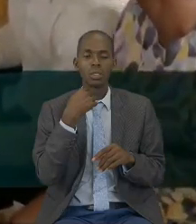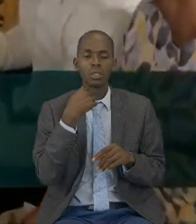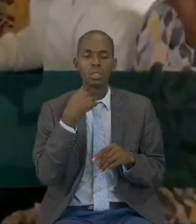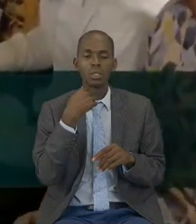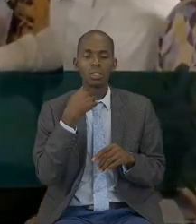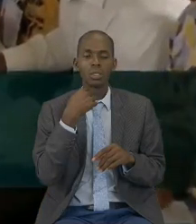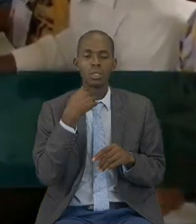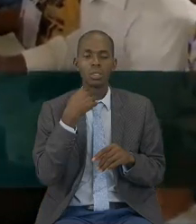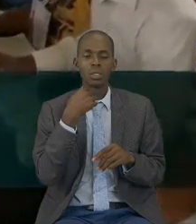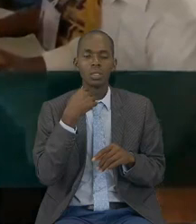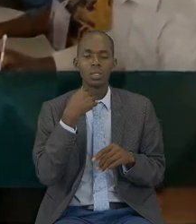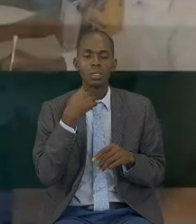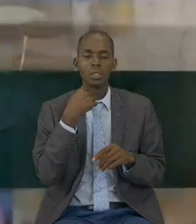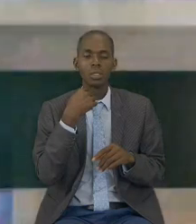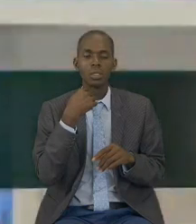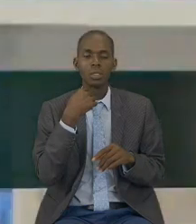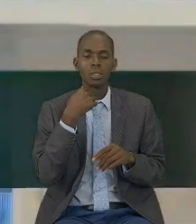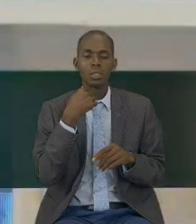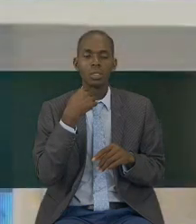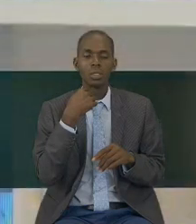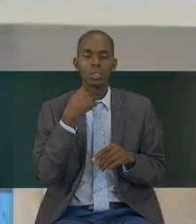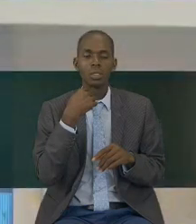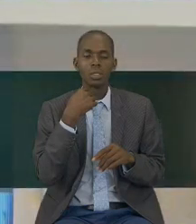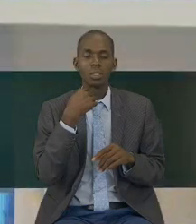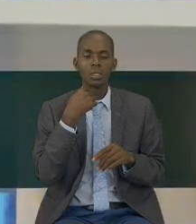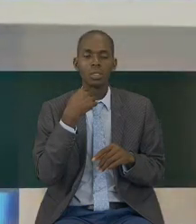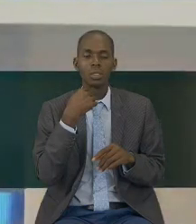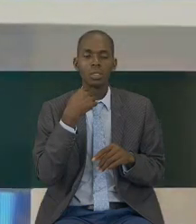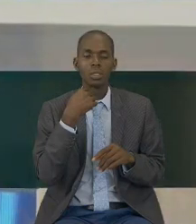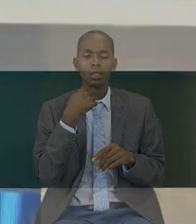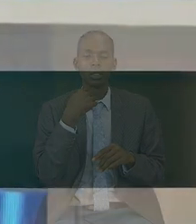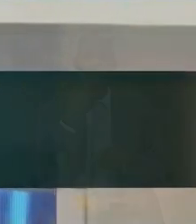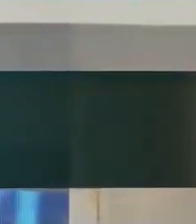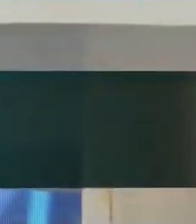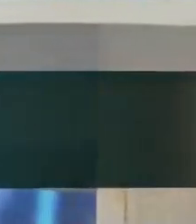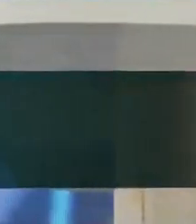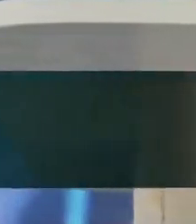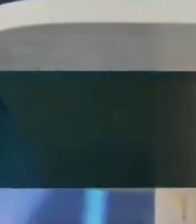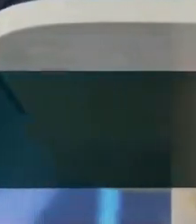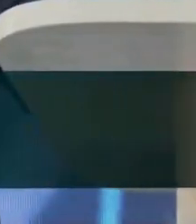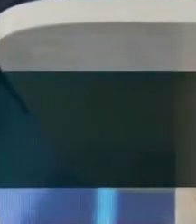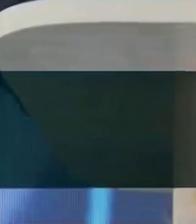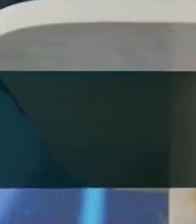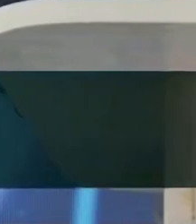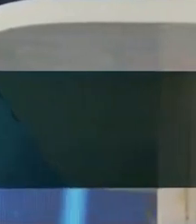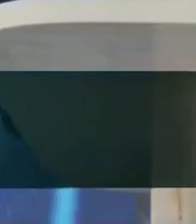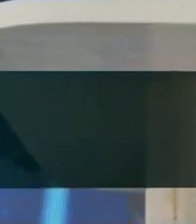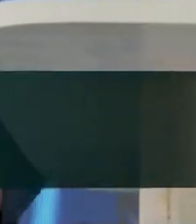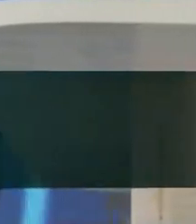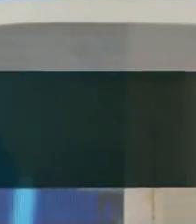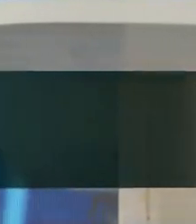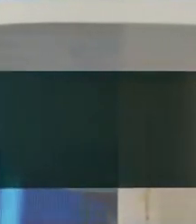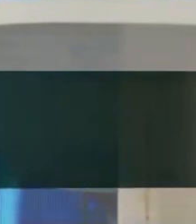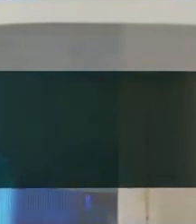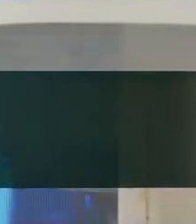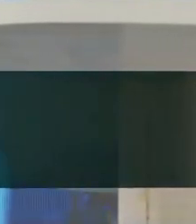reading from verse 14. Exodus chapter 43, And we're reading from verse 14.